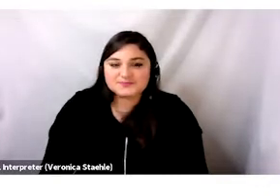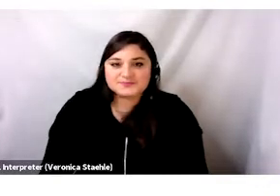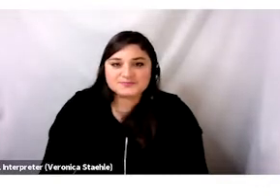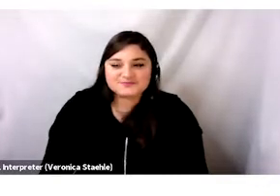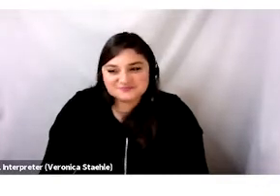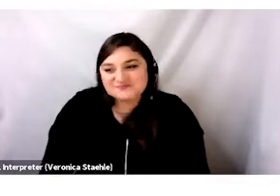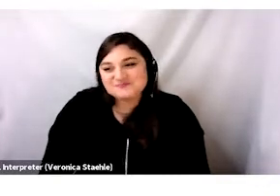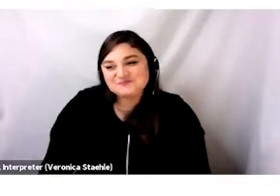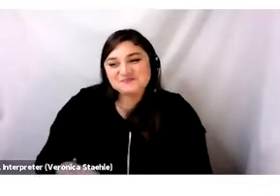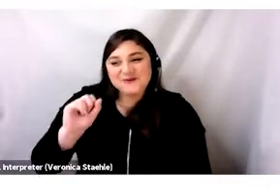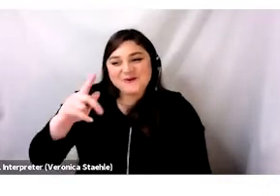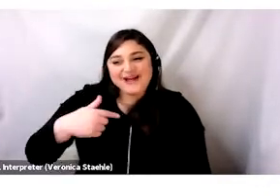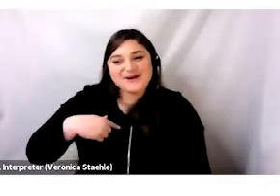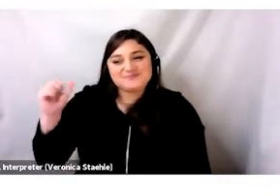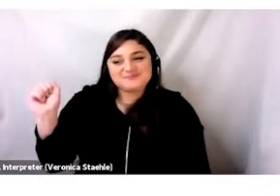Okay, I'm back.